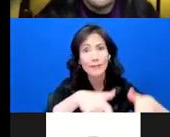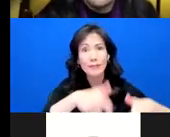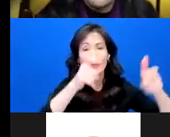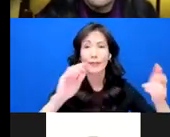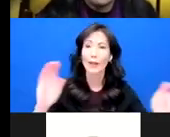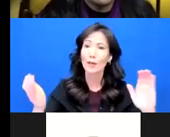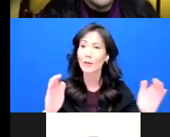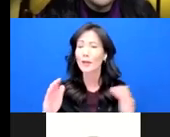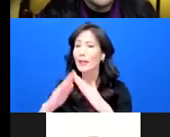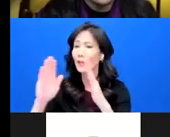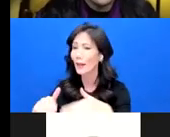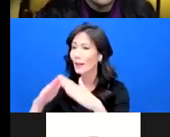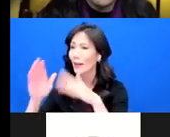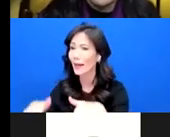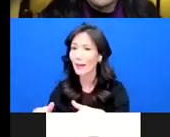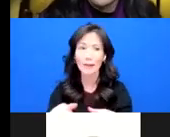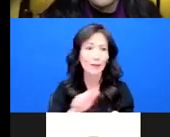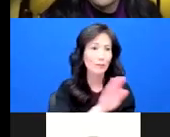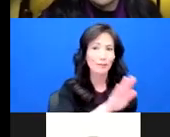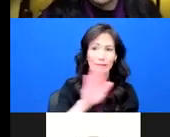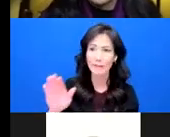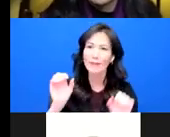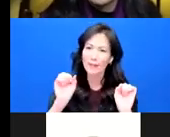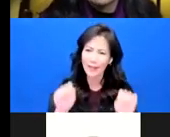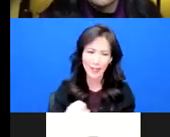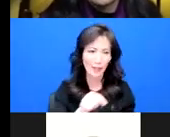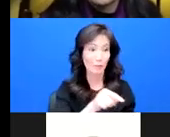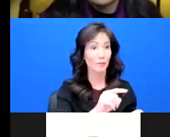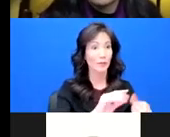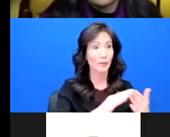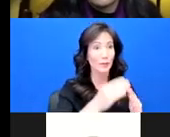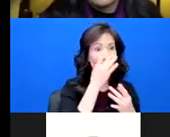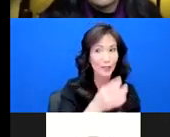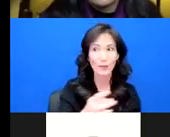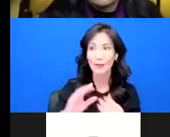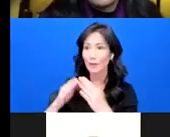examples that we can hear throughout this process. So we'll go to the next slide, please.